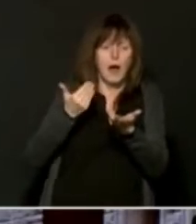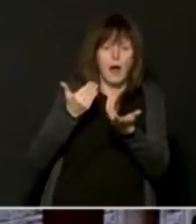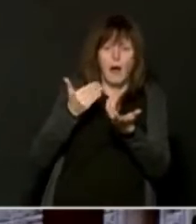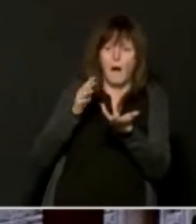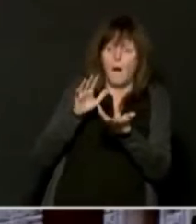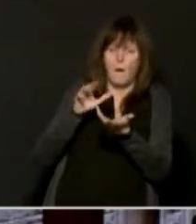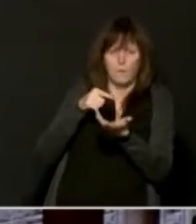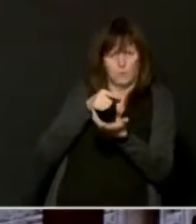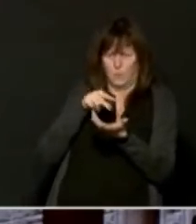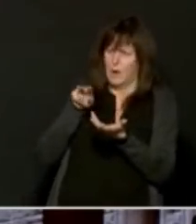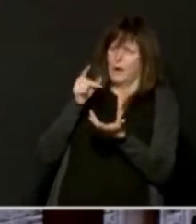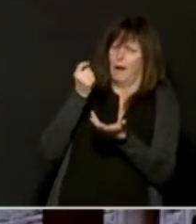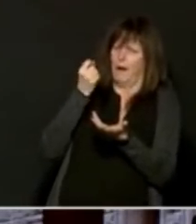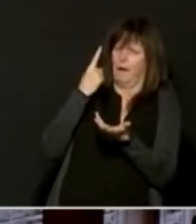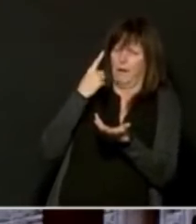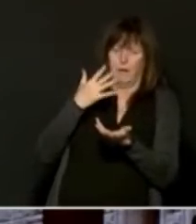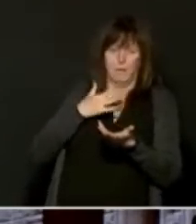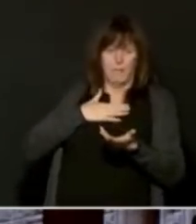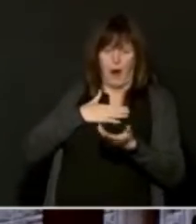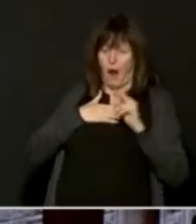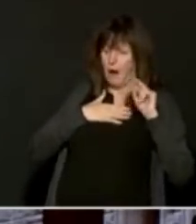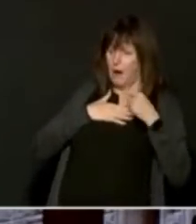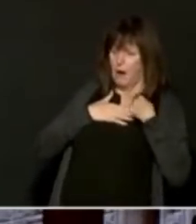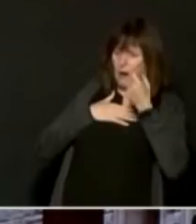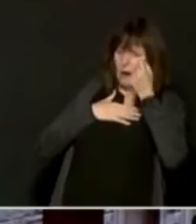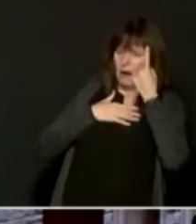the study. Follow-up?